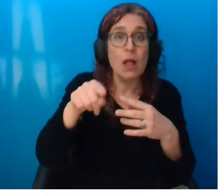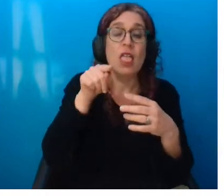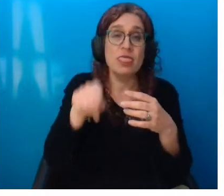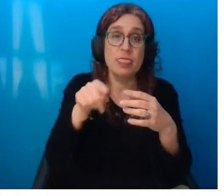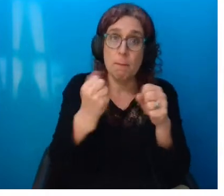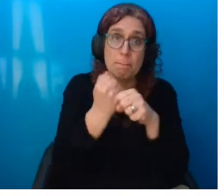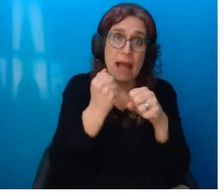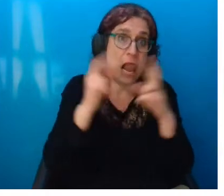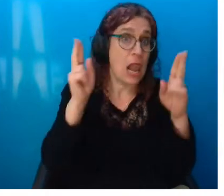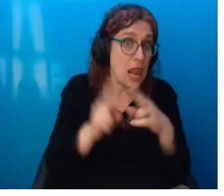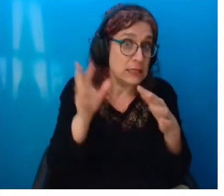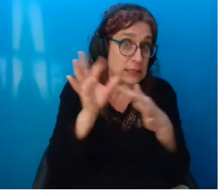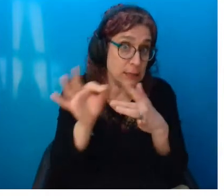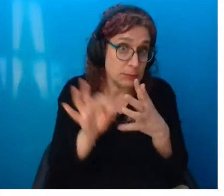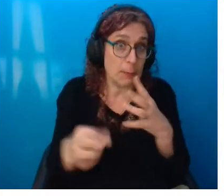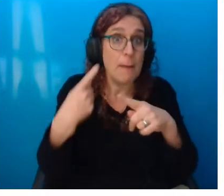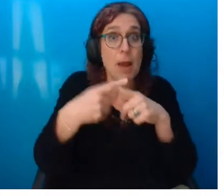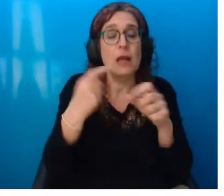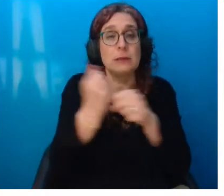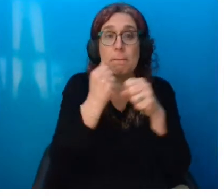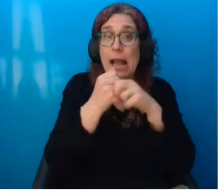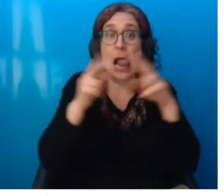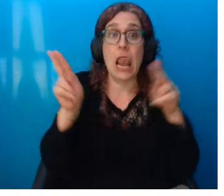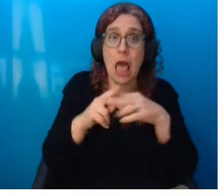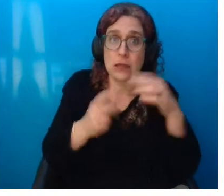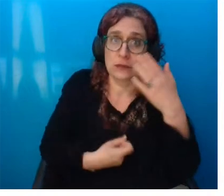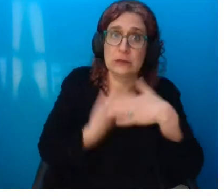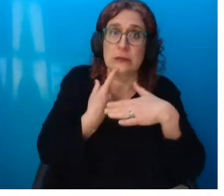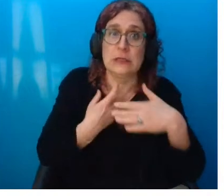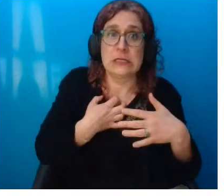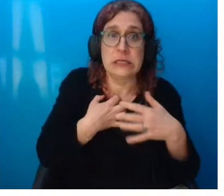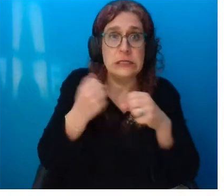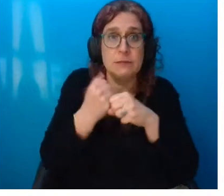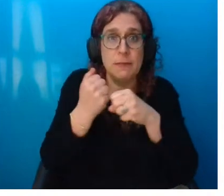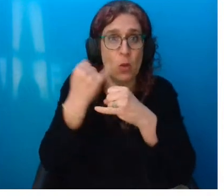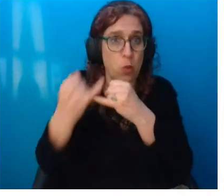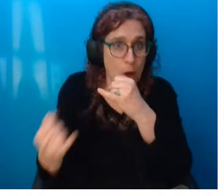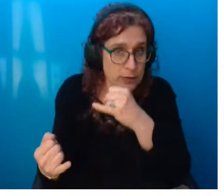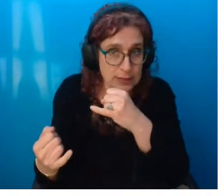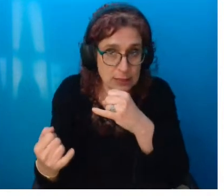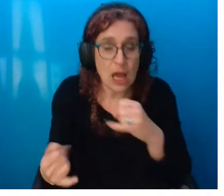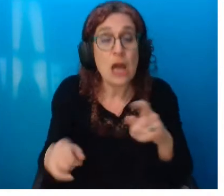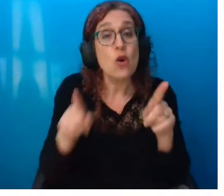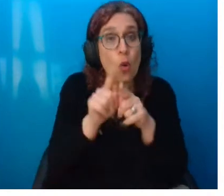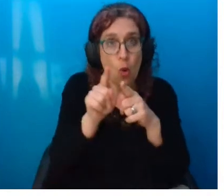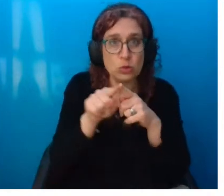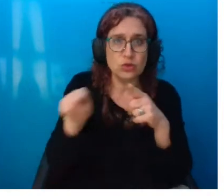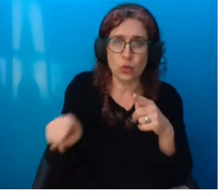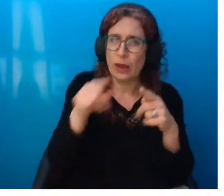also reduces exacerbations and has a disease-modifying effect.